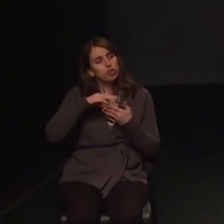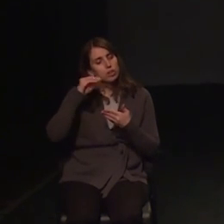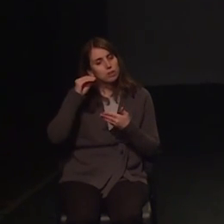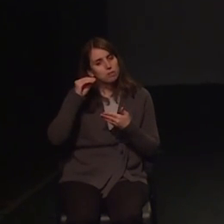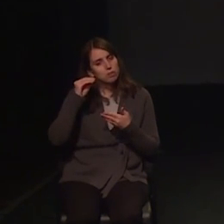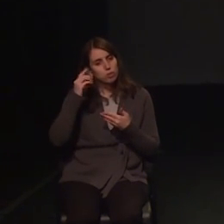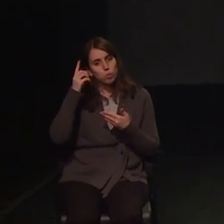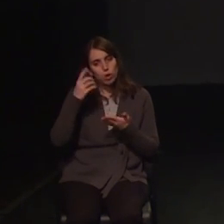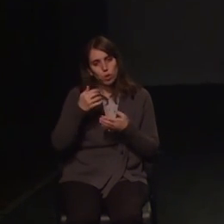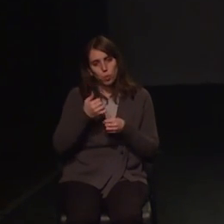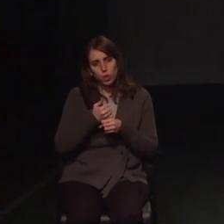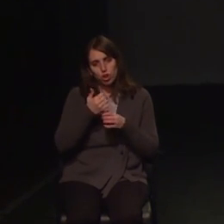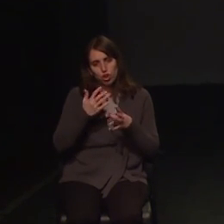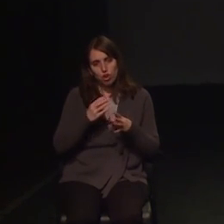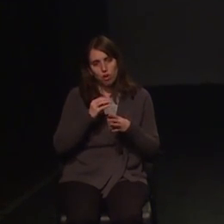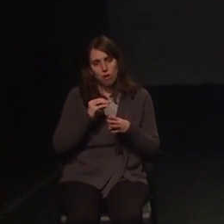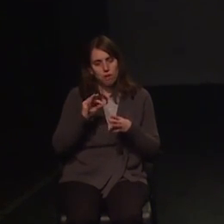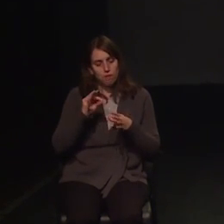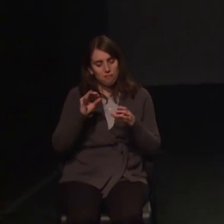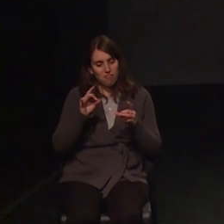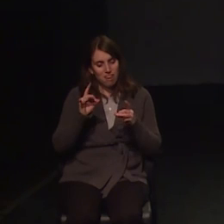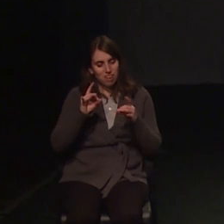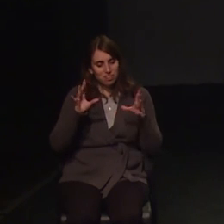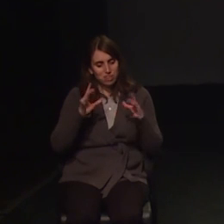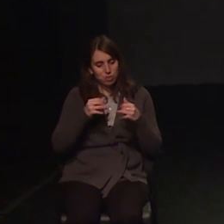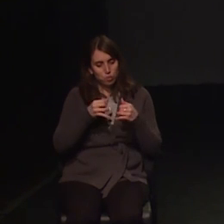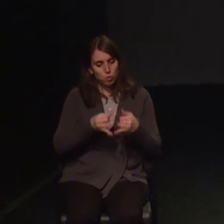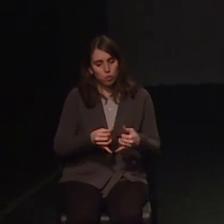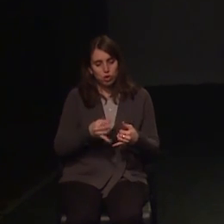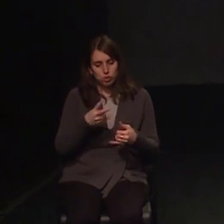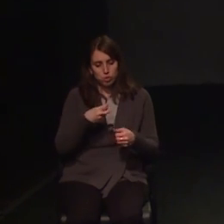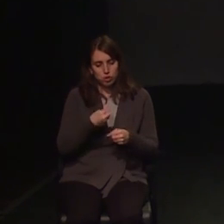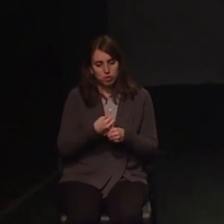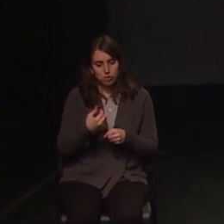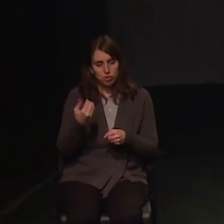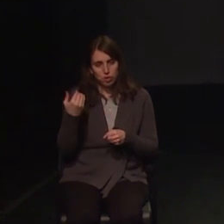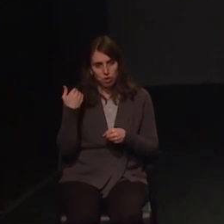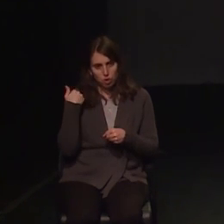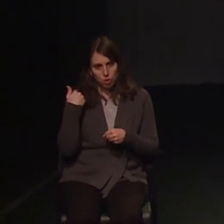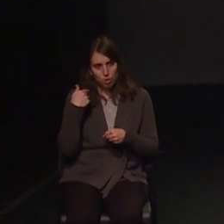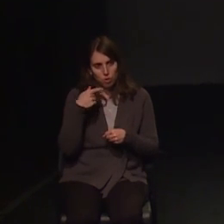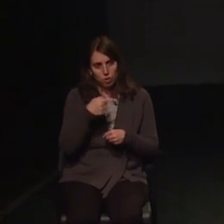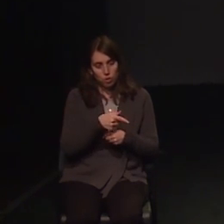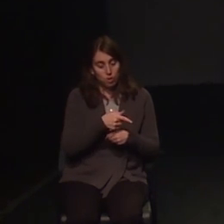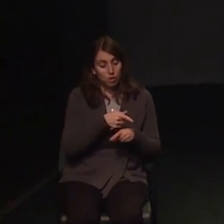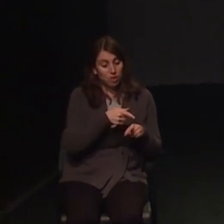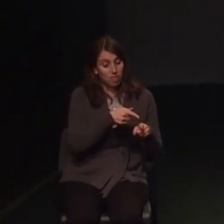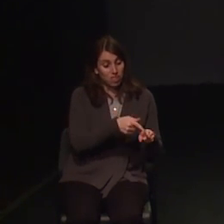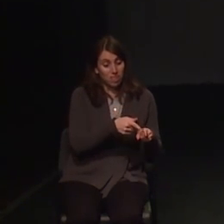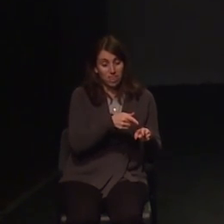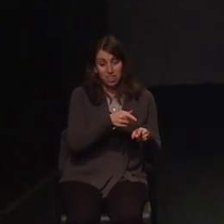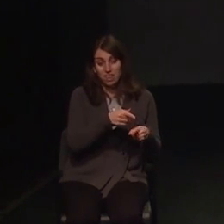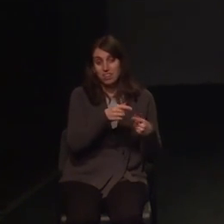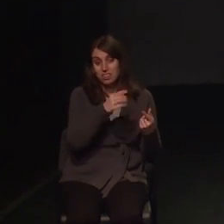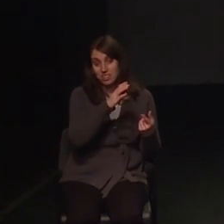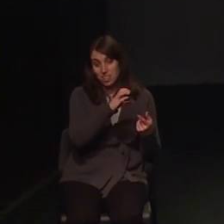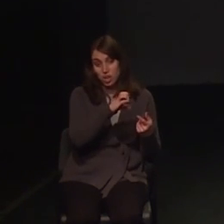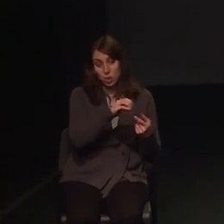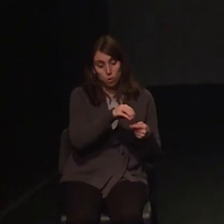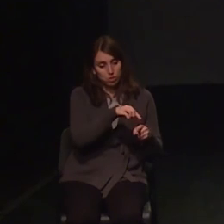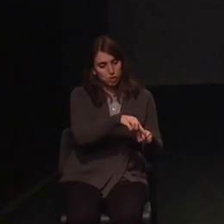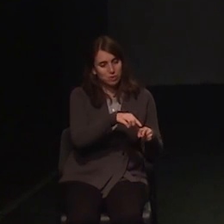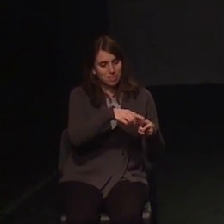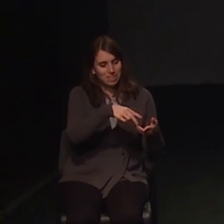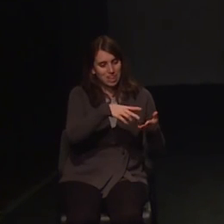one of the winners of the Excellence Awards 2 years ago, not surprisingly, the executive director was a dancer. And she instituted a